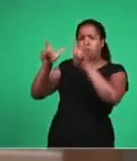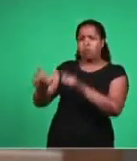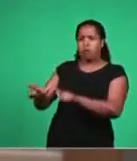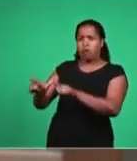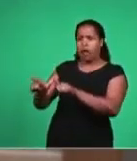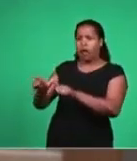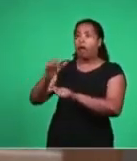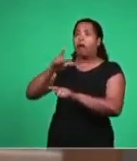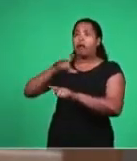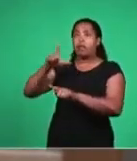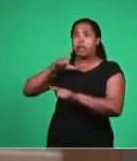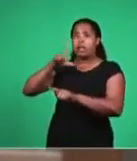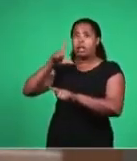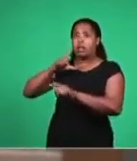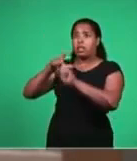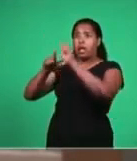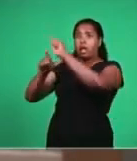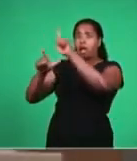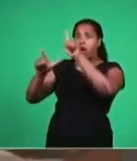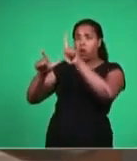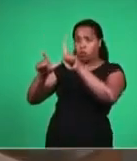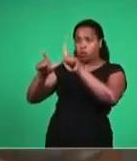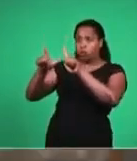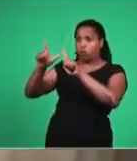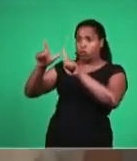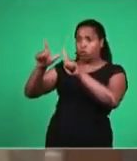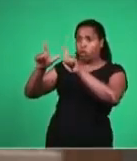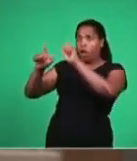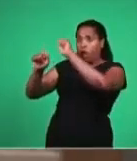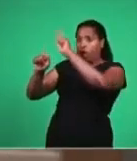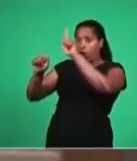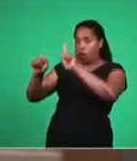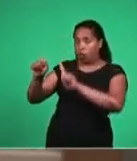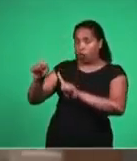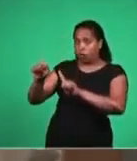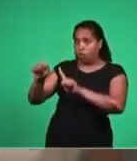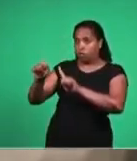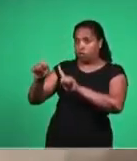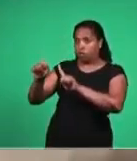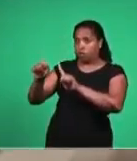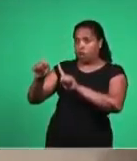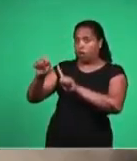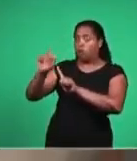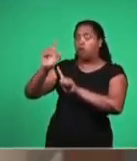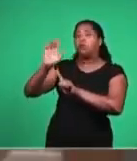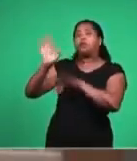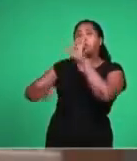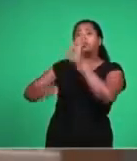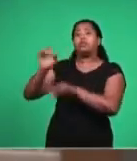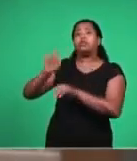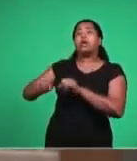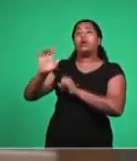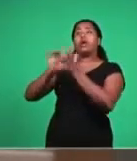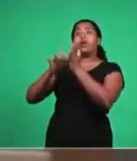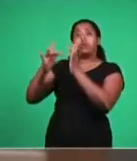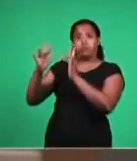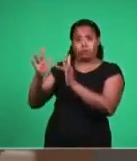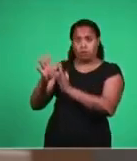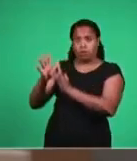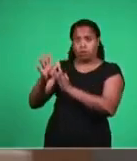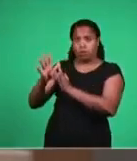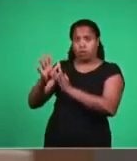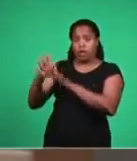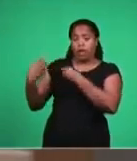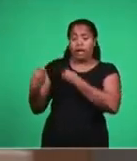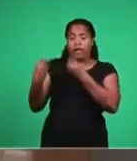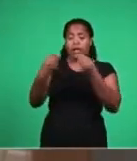in its place. It reflects the light of the sun. the Justice Son. It reflects the revelation.